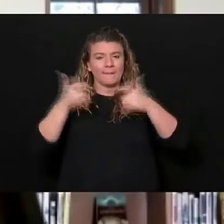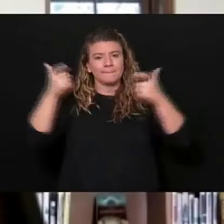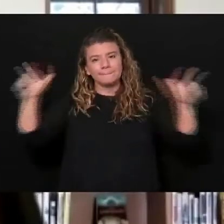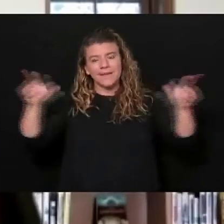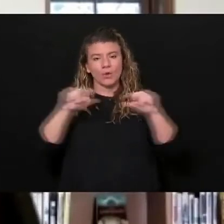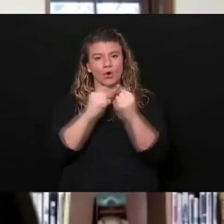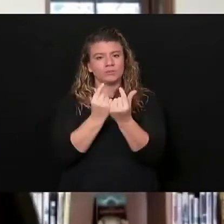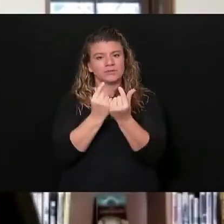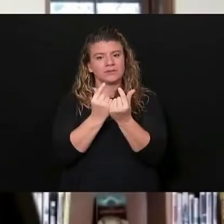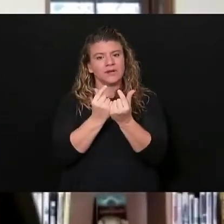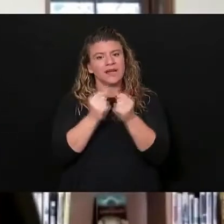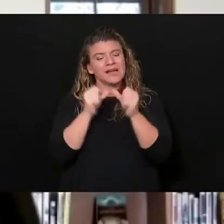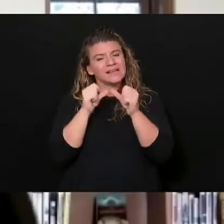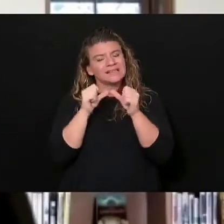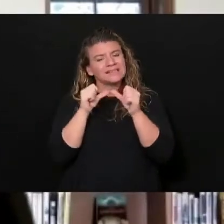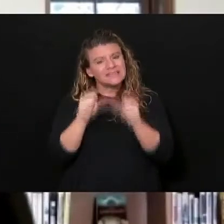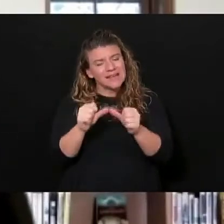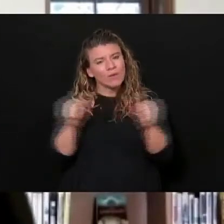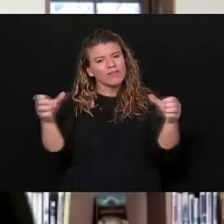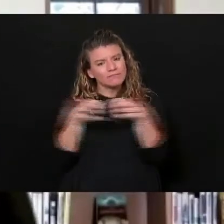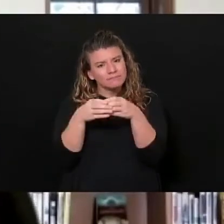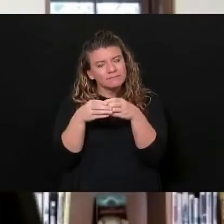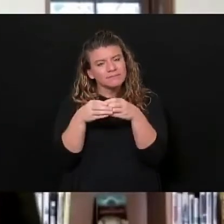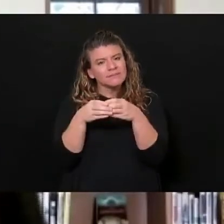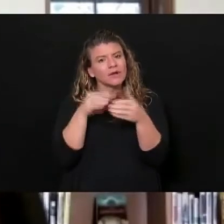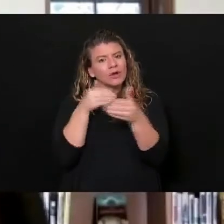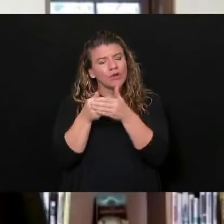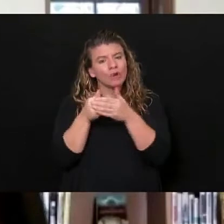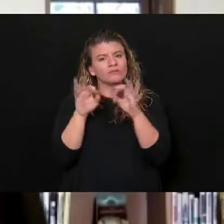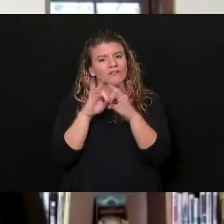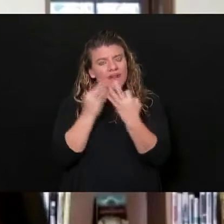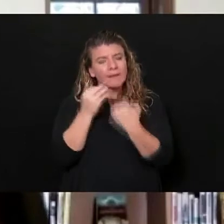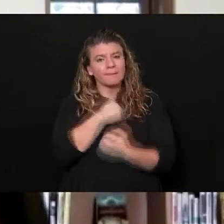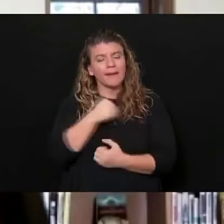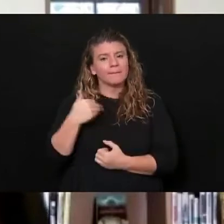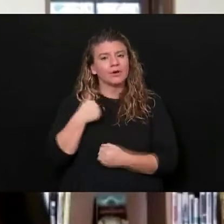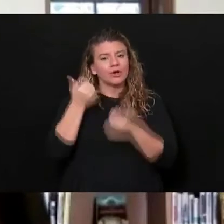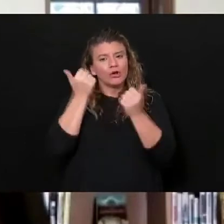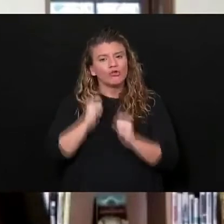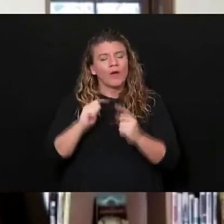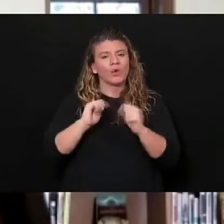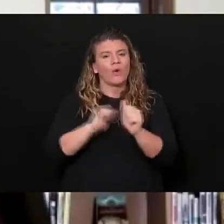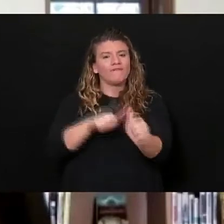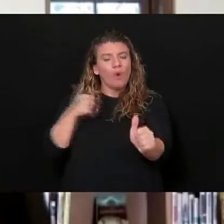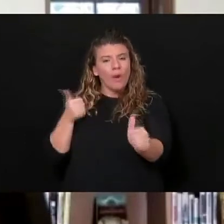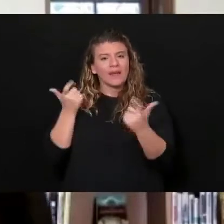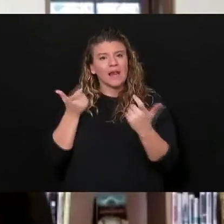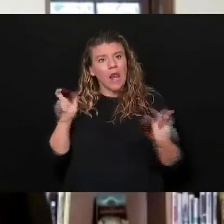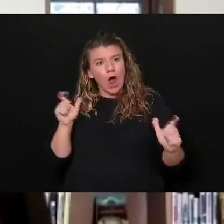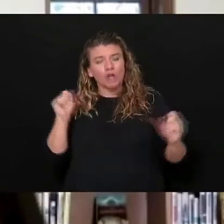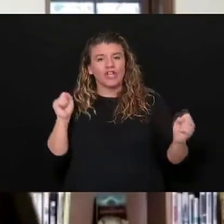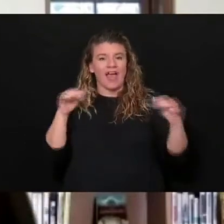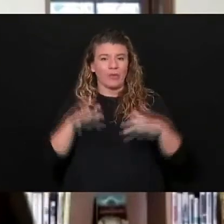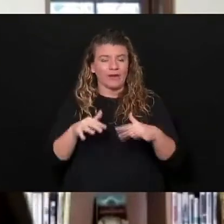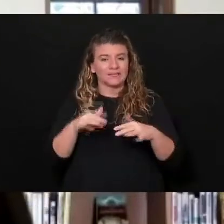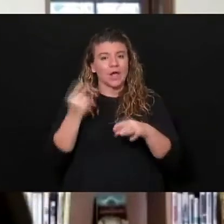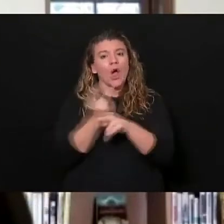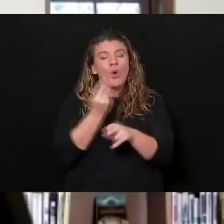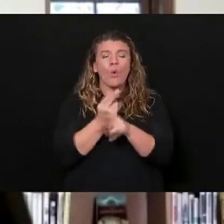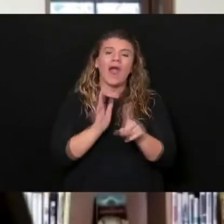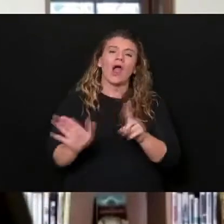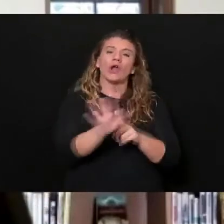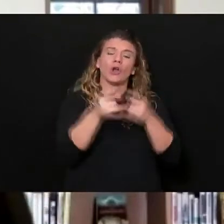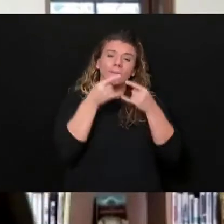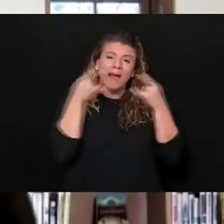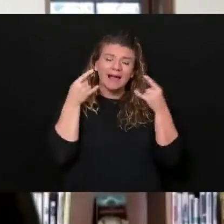and just stick to their immediate cohorts or family members, to try to avoid any large gatherings, to wear their masks and